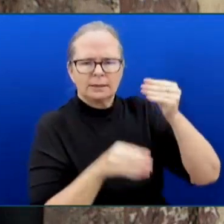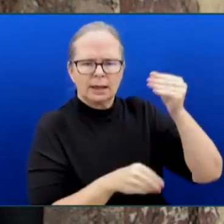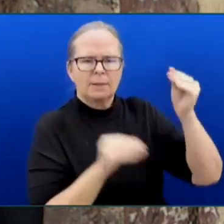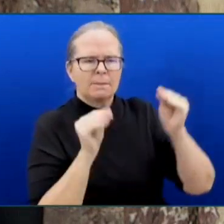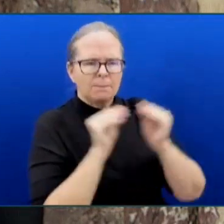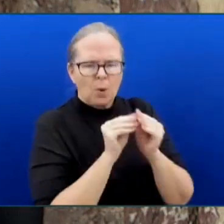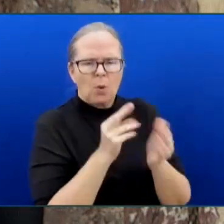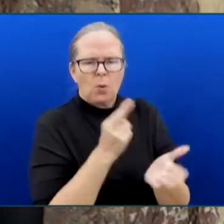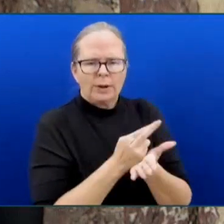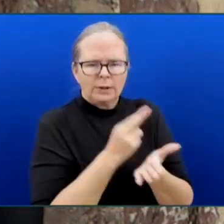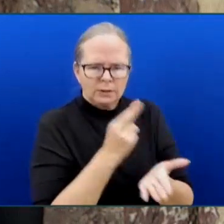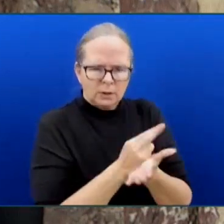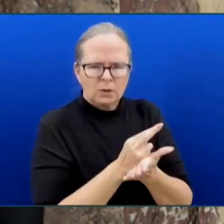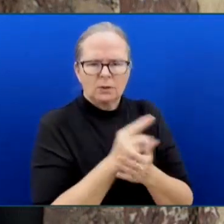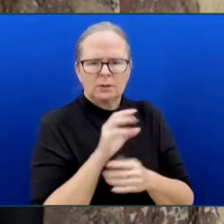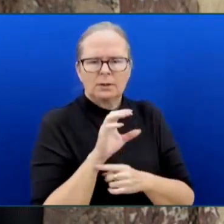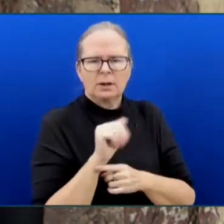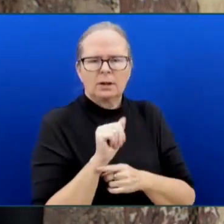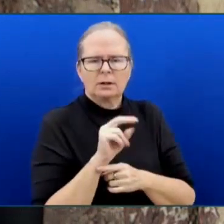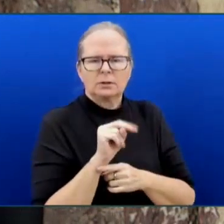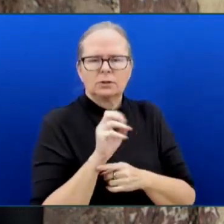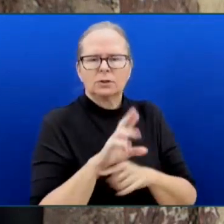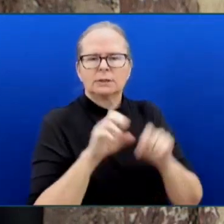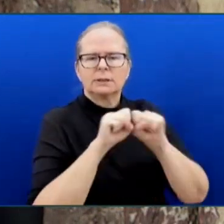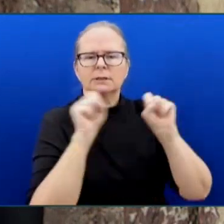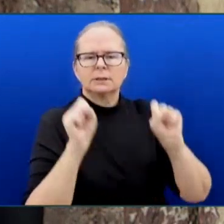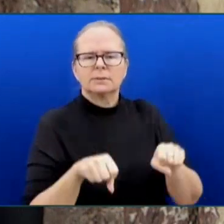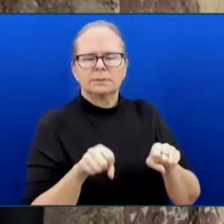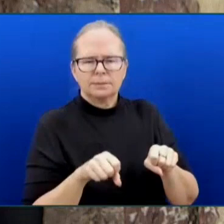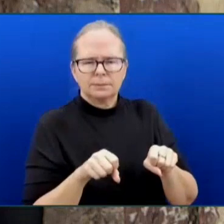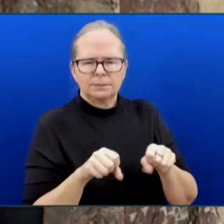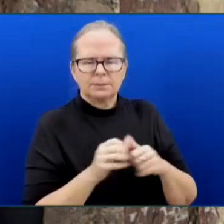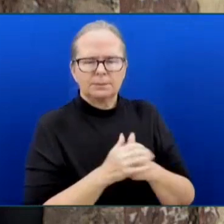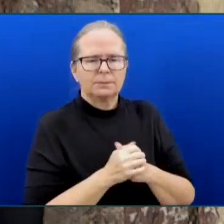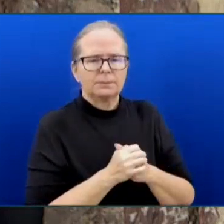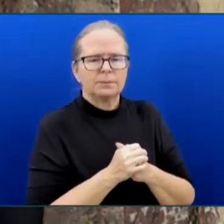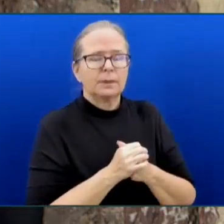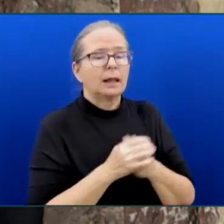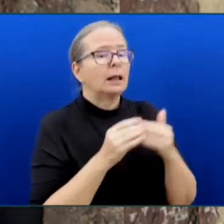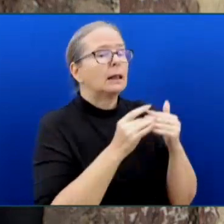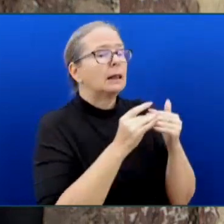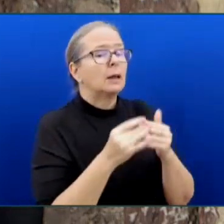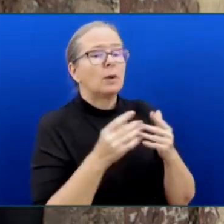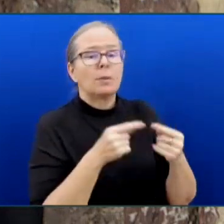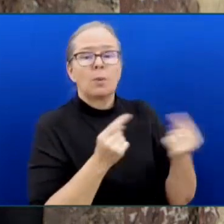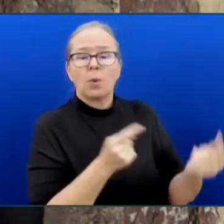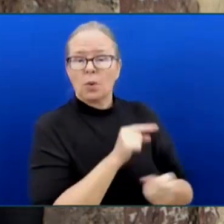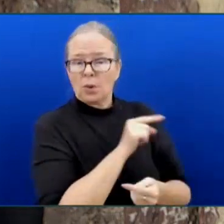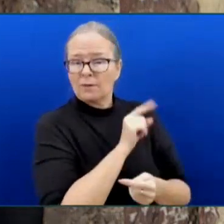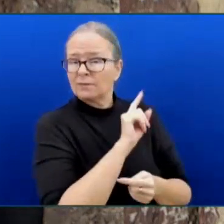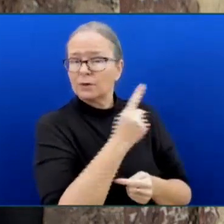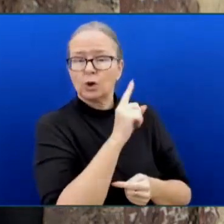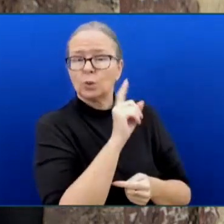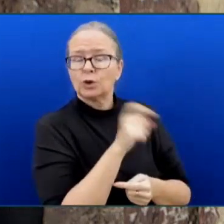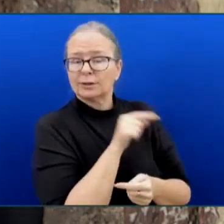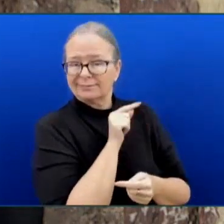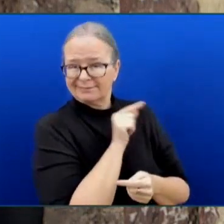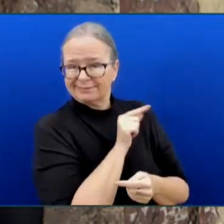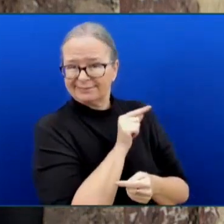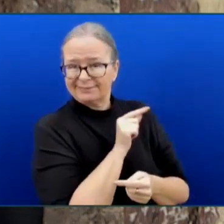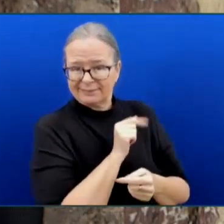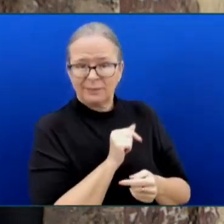to the Leader of the Opposition, in response to his first question, we've added since April 1st on oncology alone